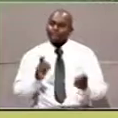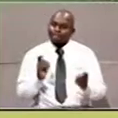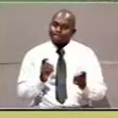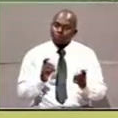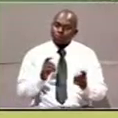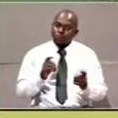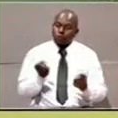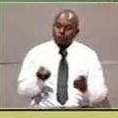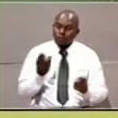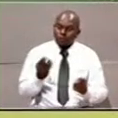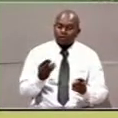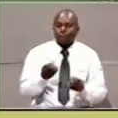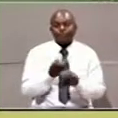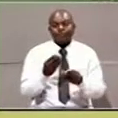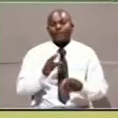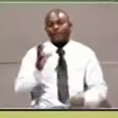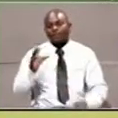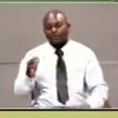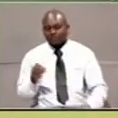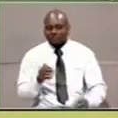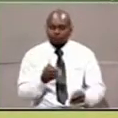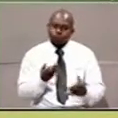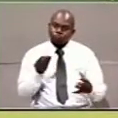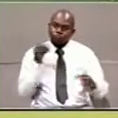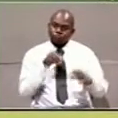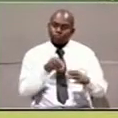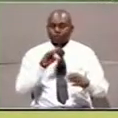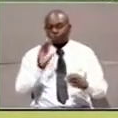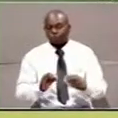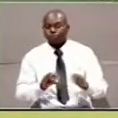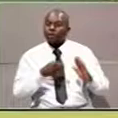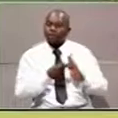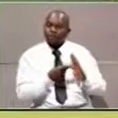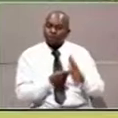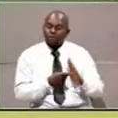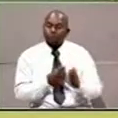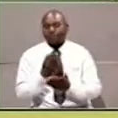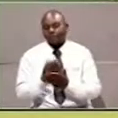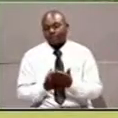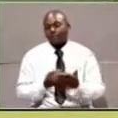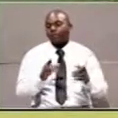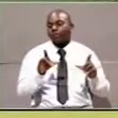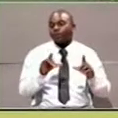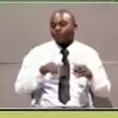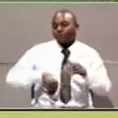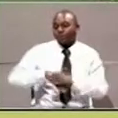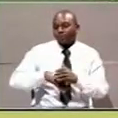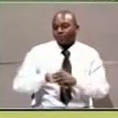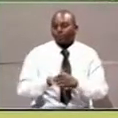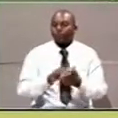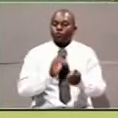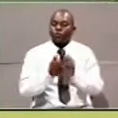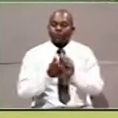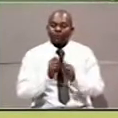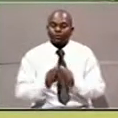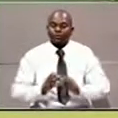picture with many clubs falling short of requirements to be part of the football season.